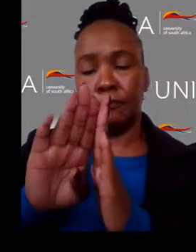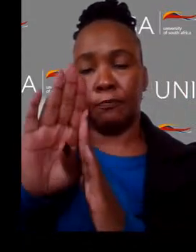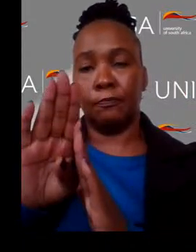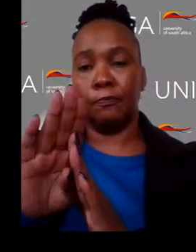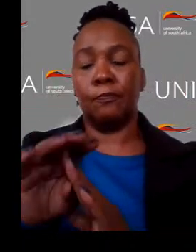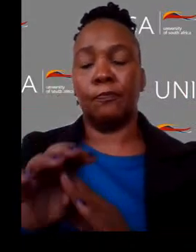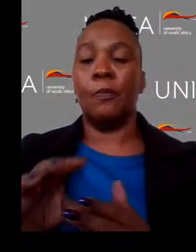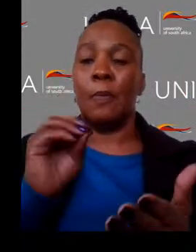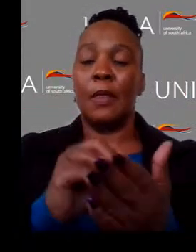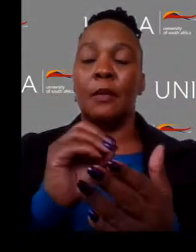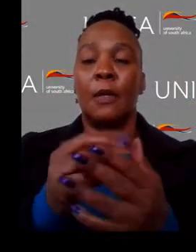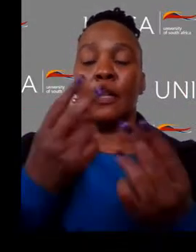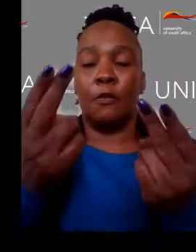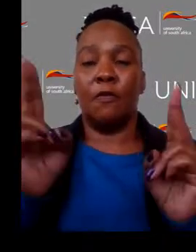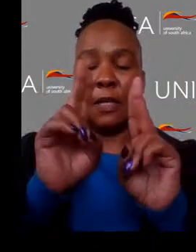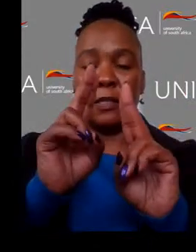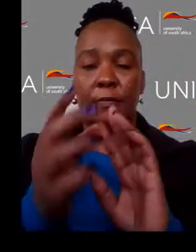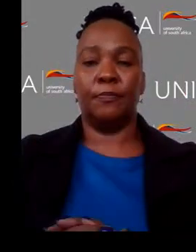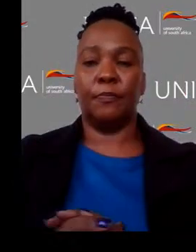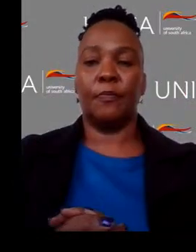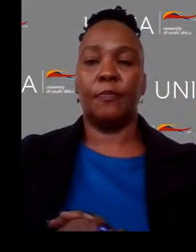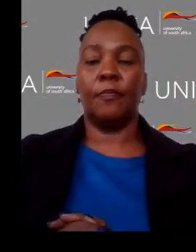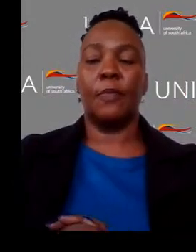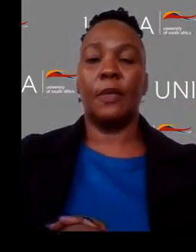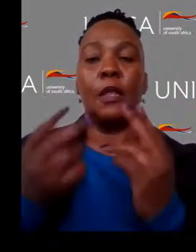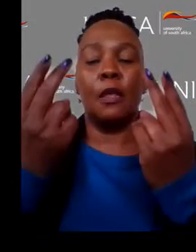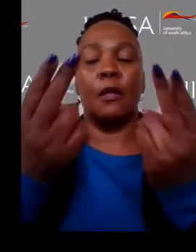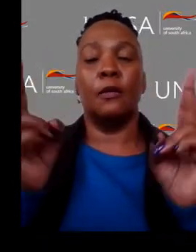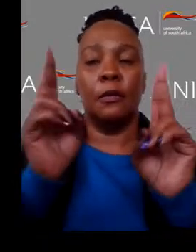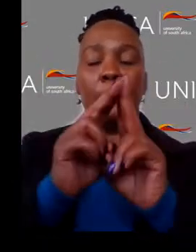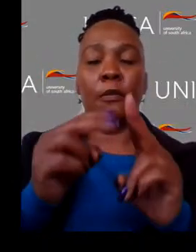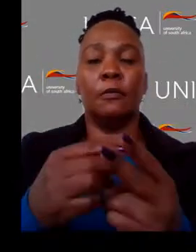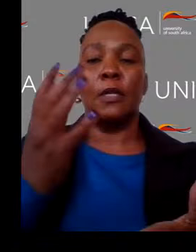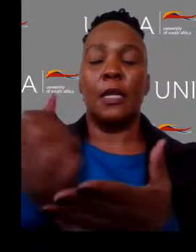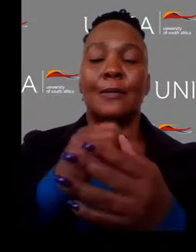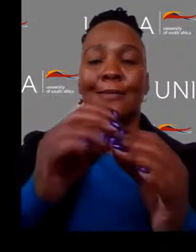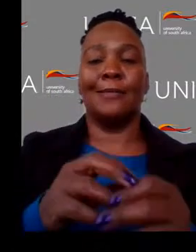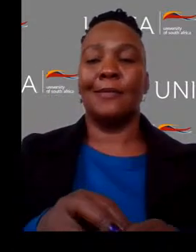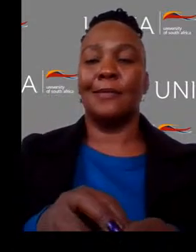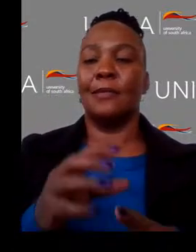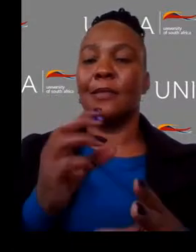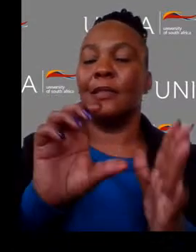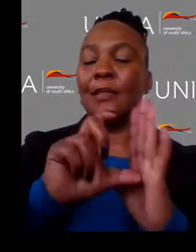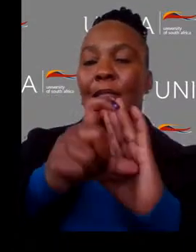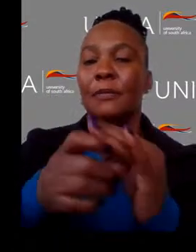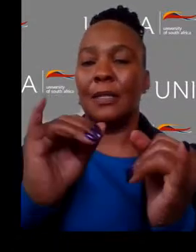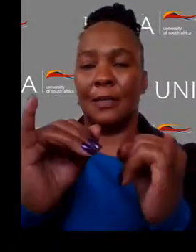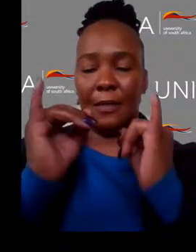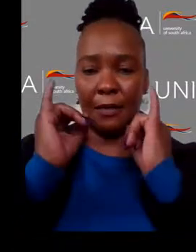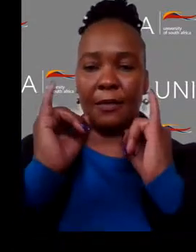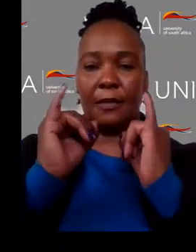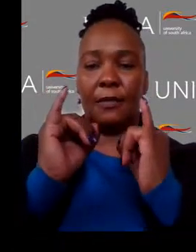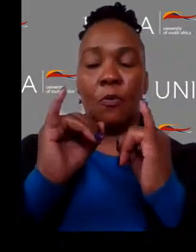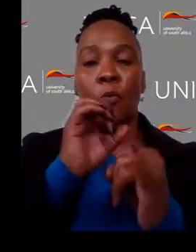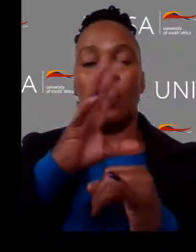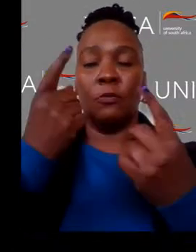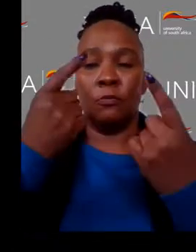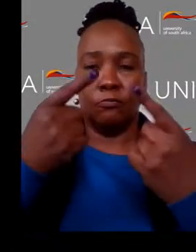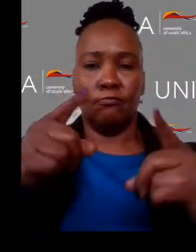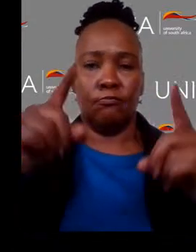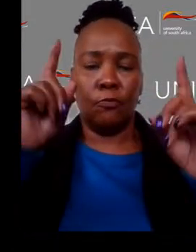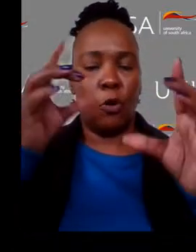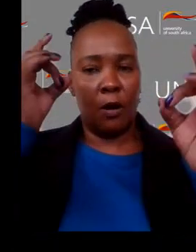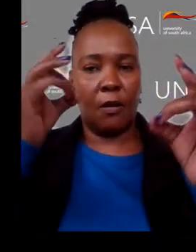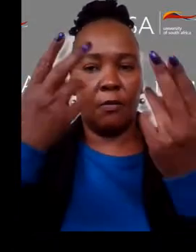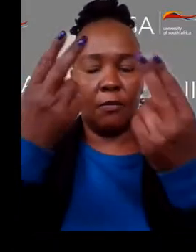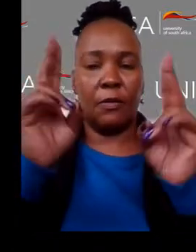university. The university takes disability serious. Then if you disclose your disability at the point of